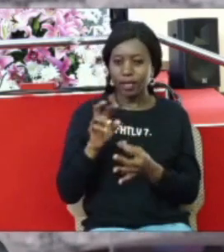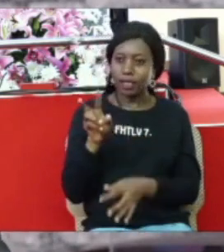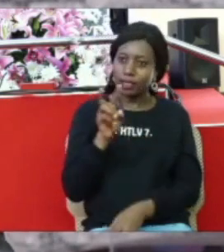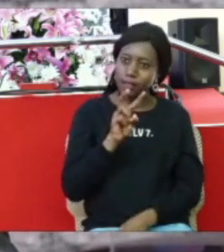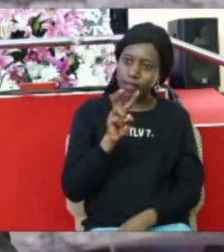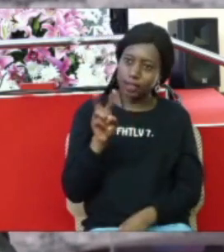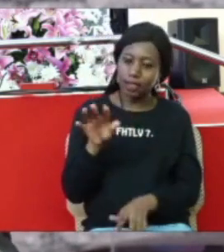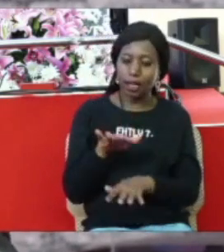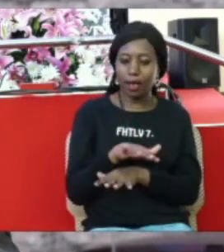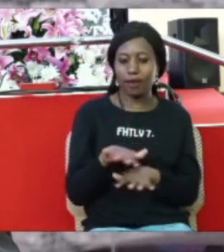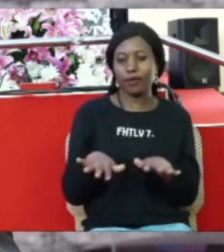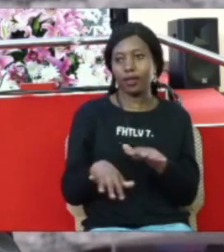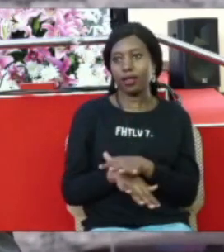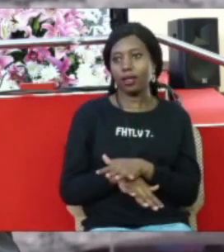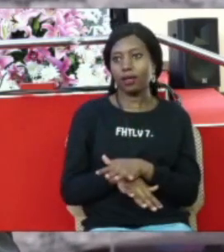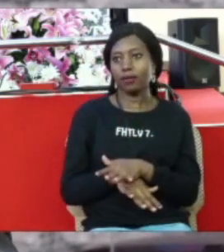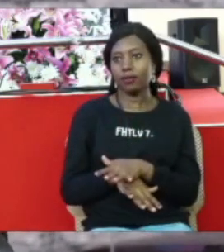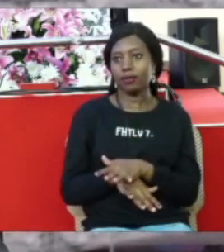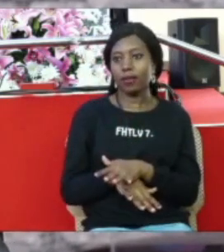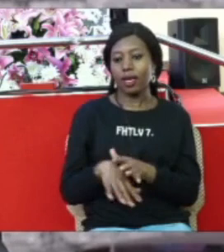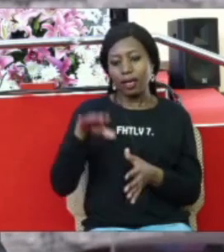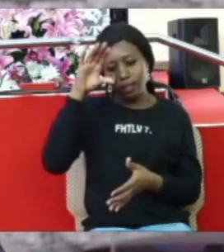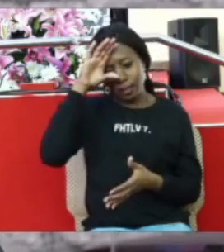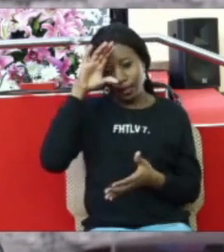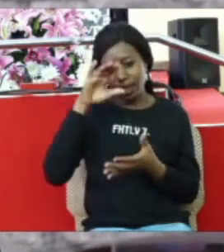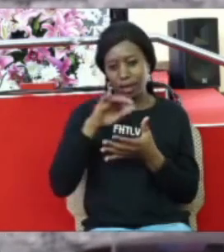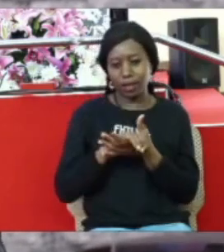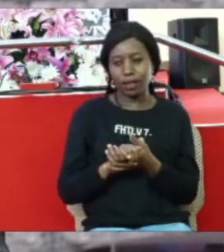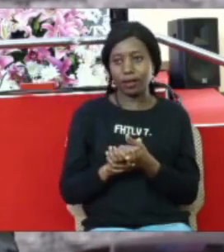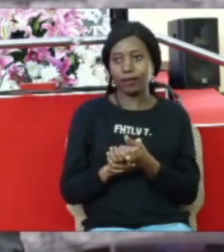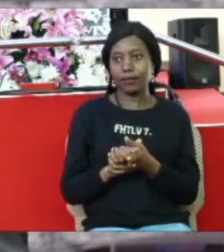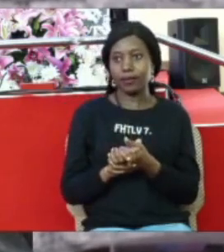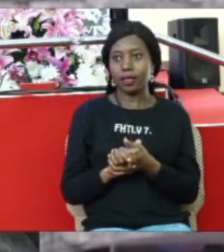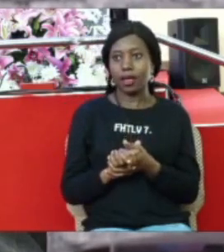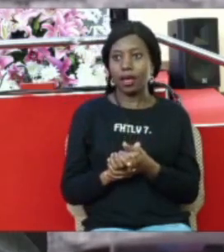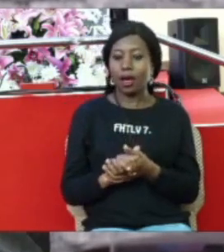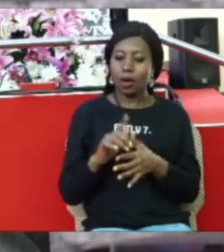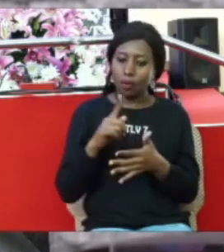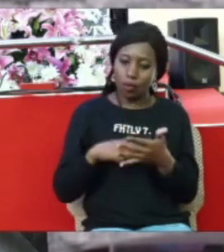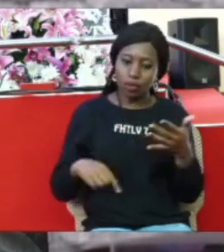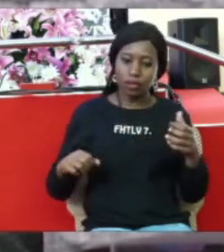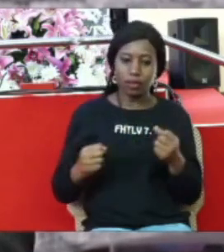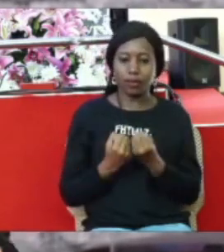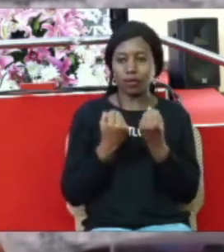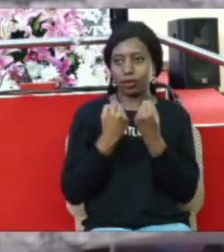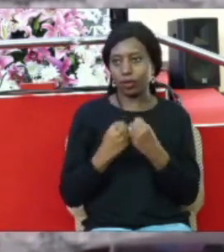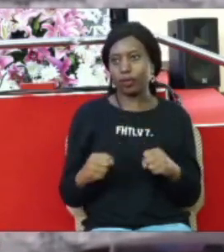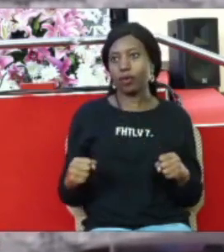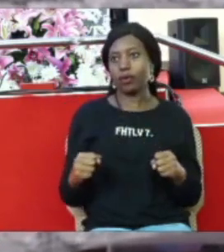believes the incredible, and receives the impossible. That's what faith is all about.